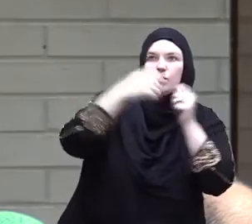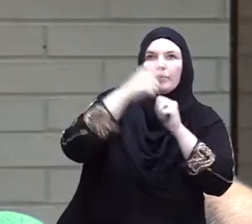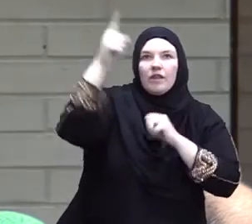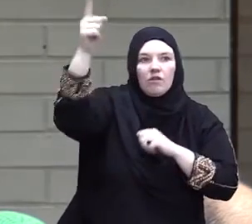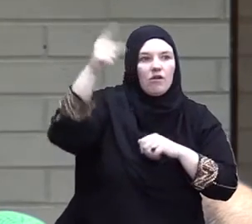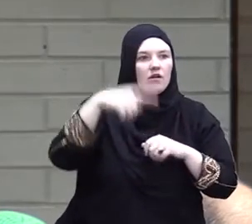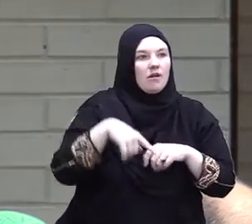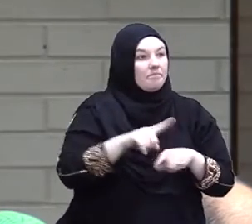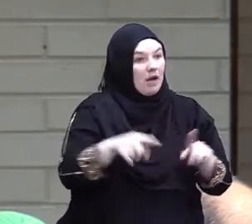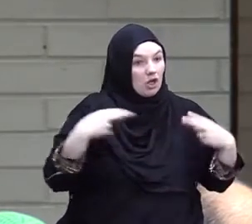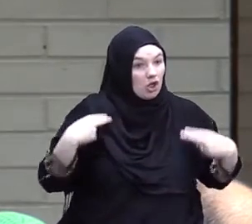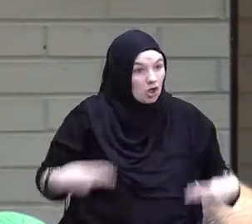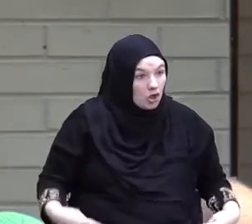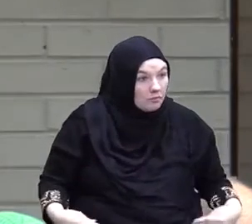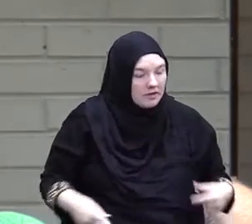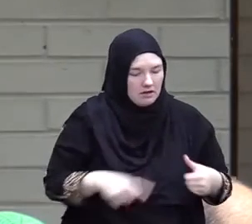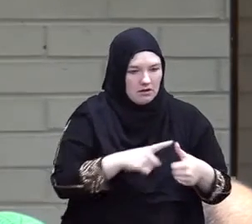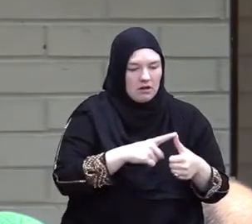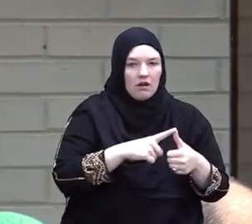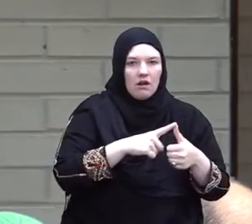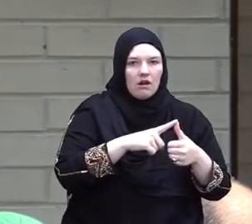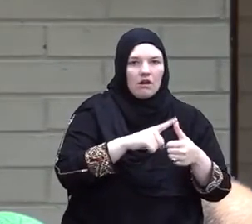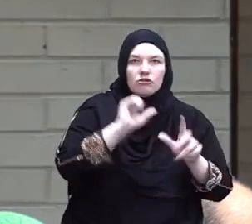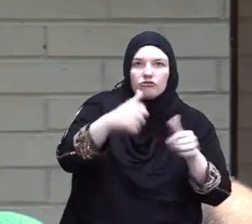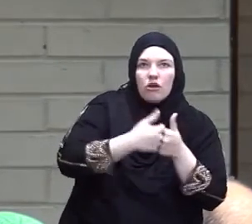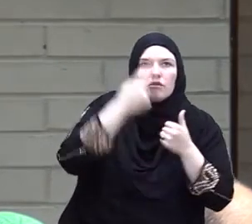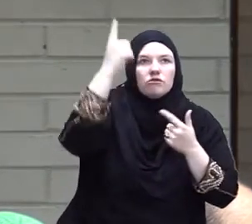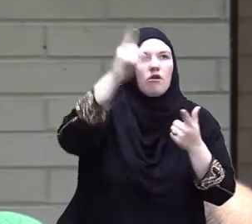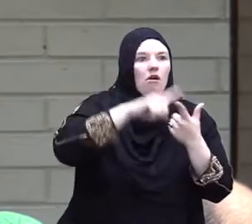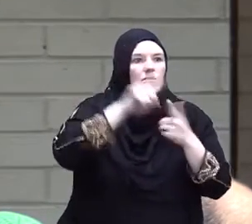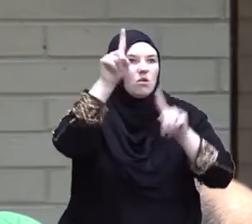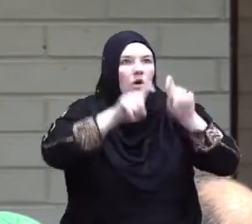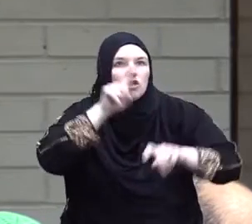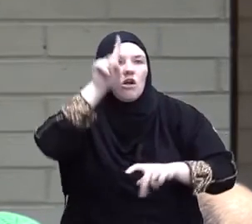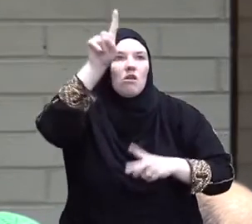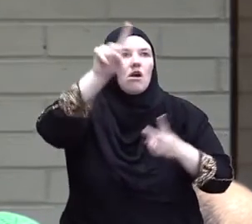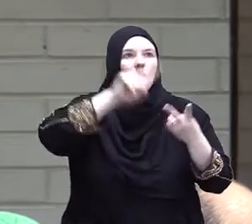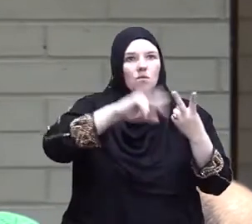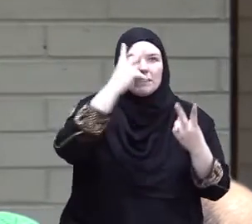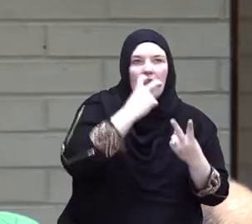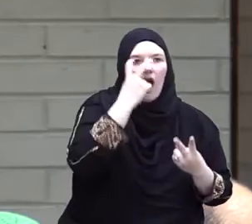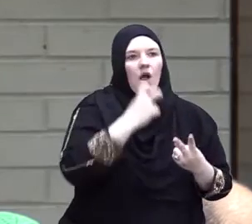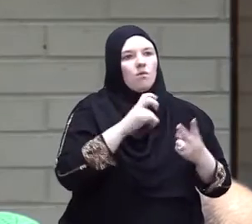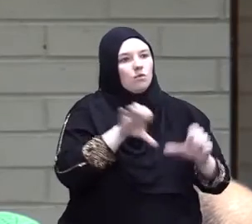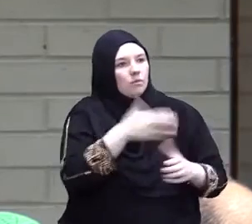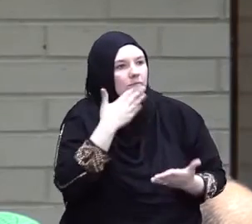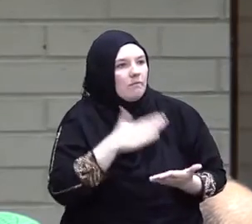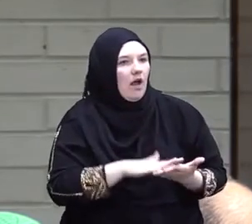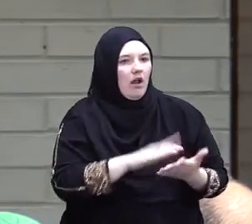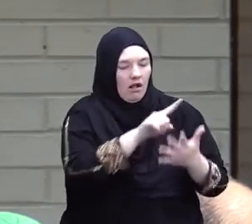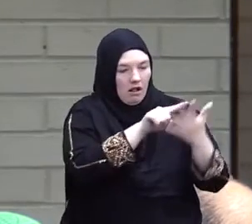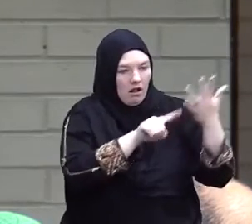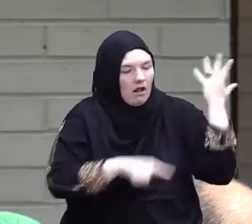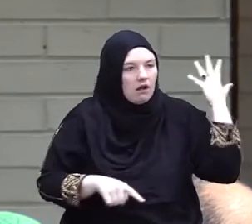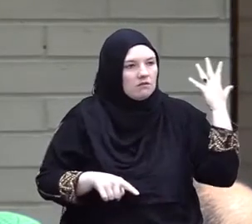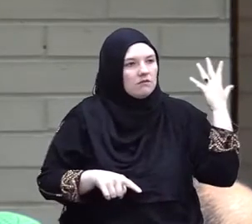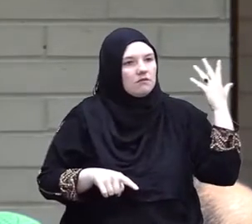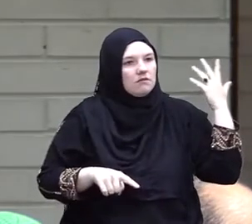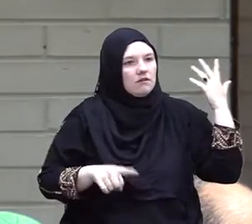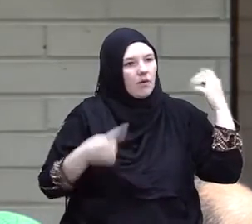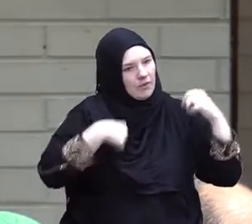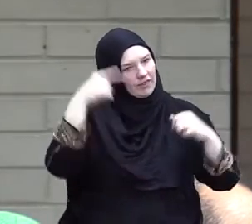we are humans. Never question, but we are humans. Never doubt, but we are humans, right? So the